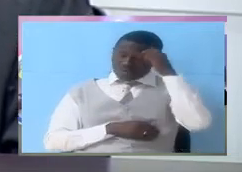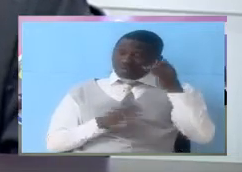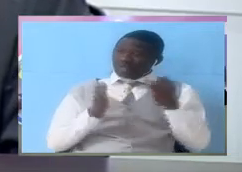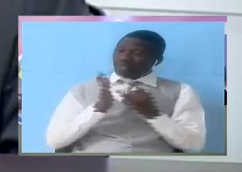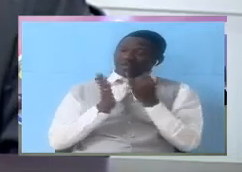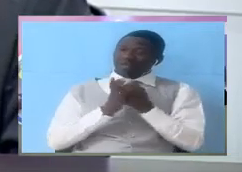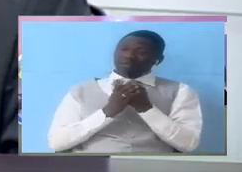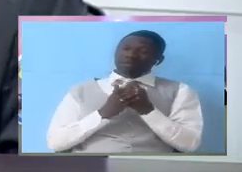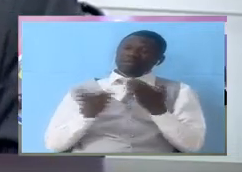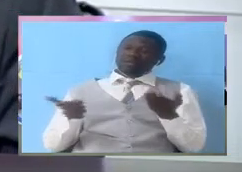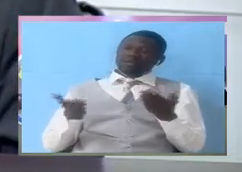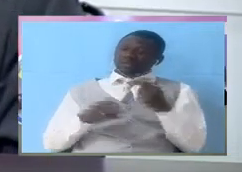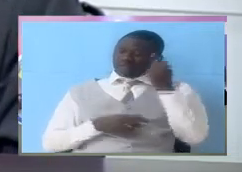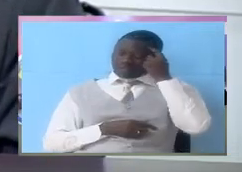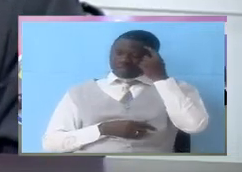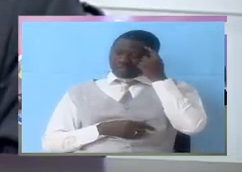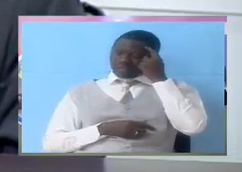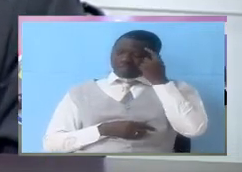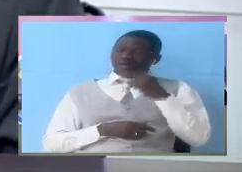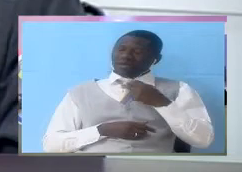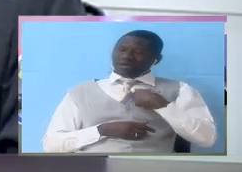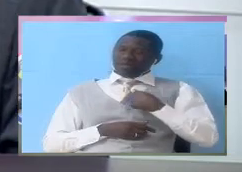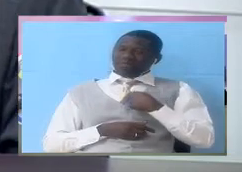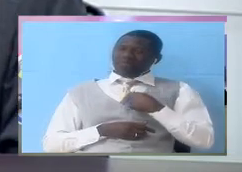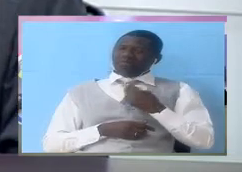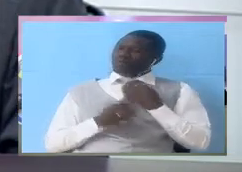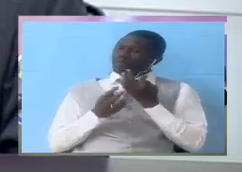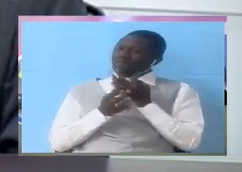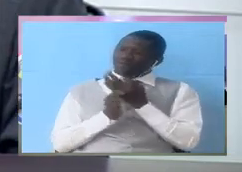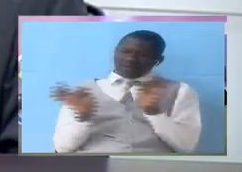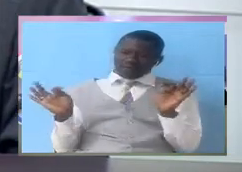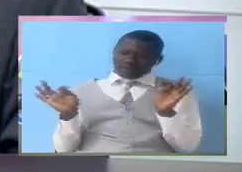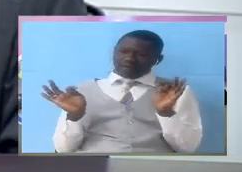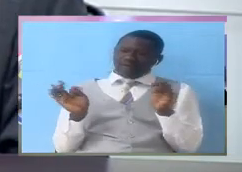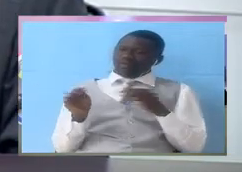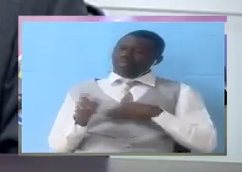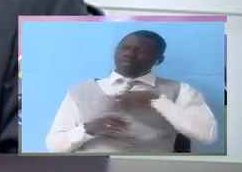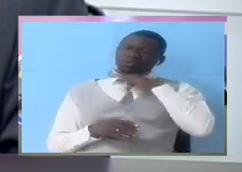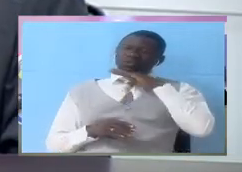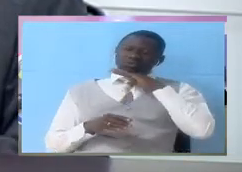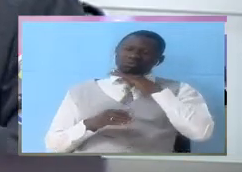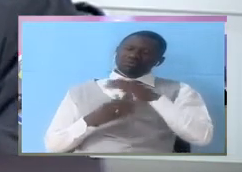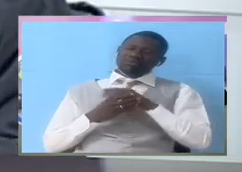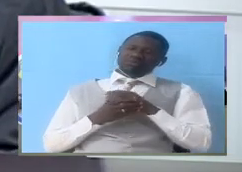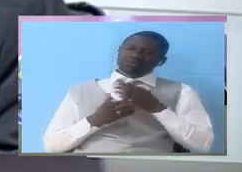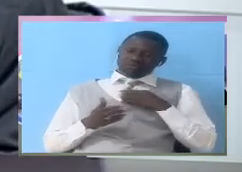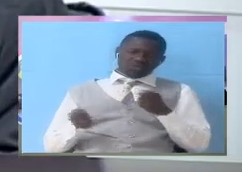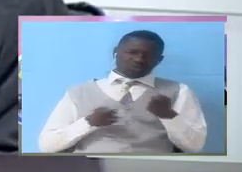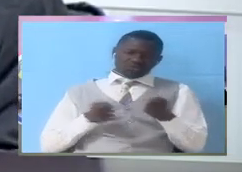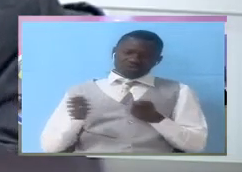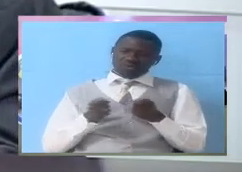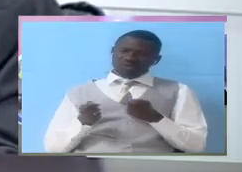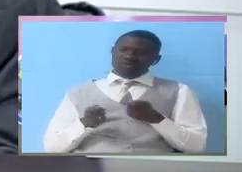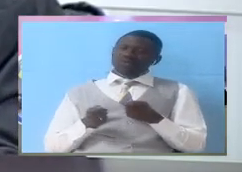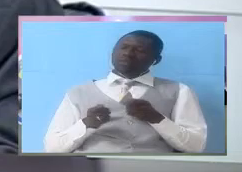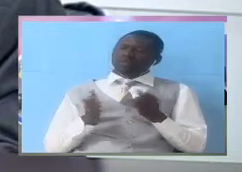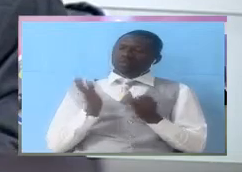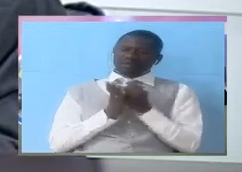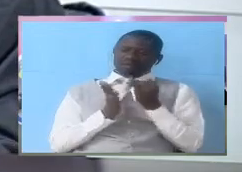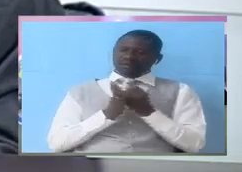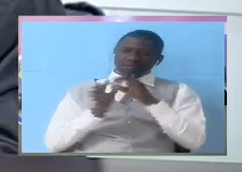be interfering in their work, I think I would have been free enough to control the panel and know